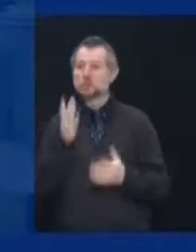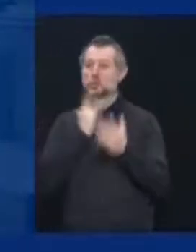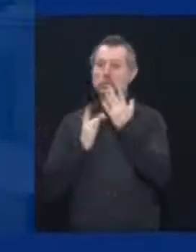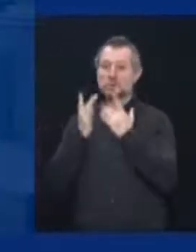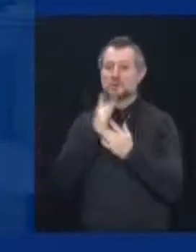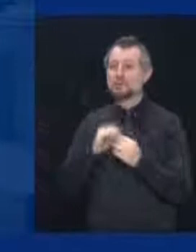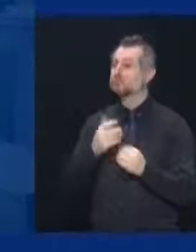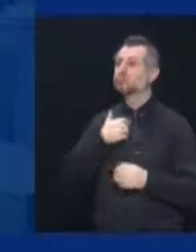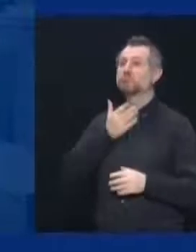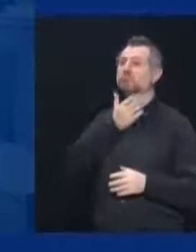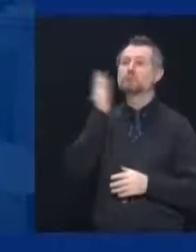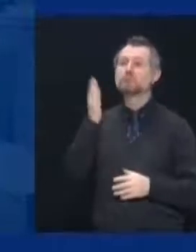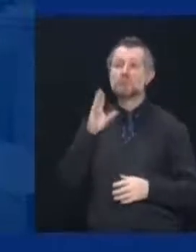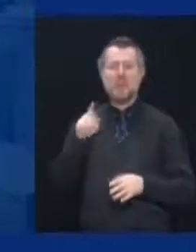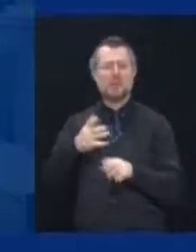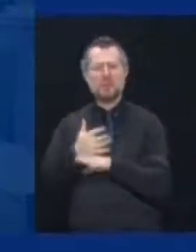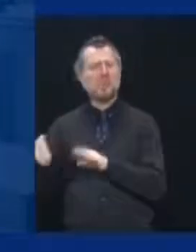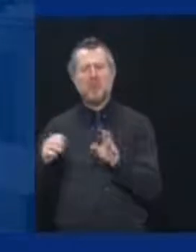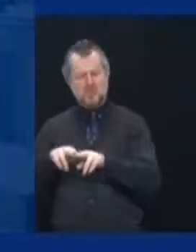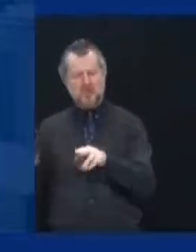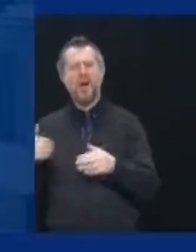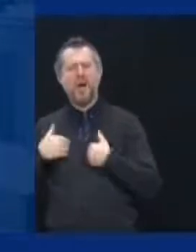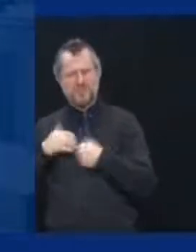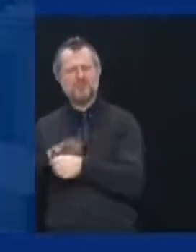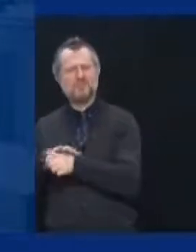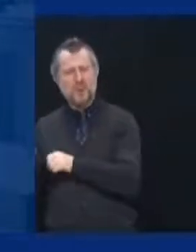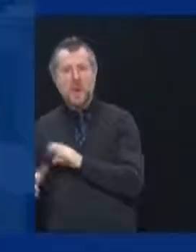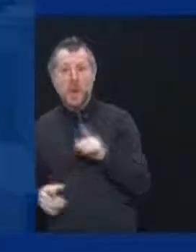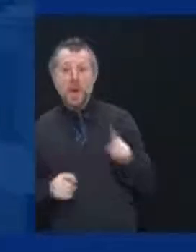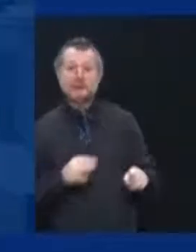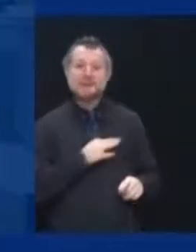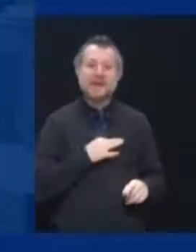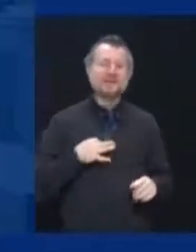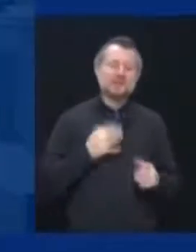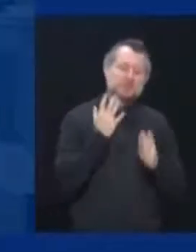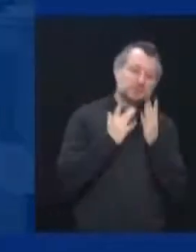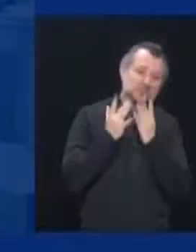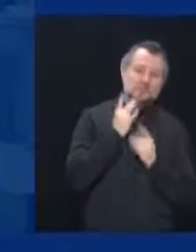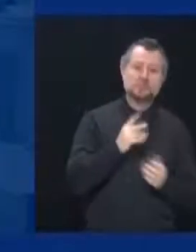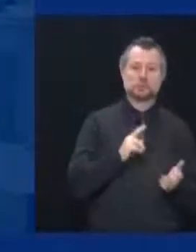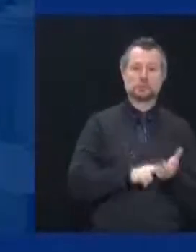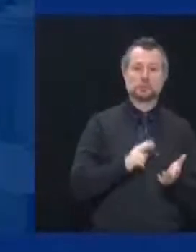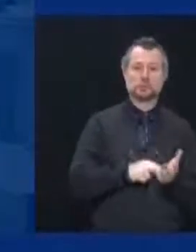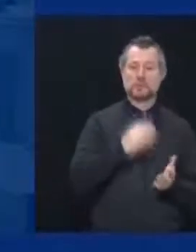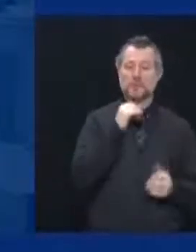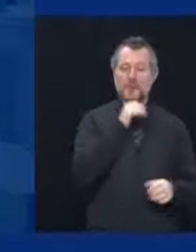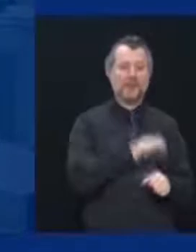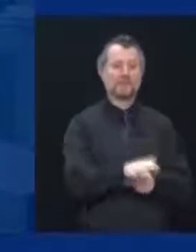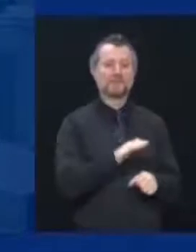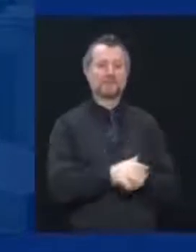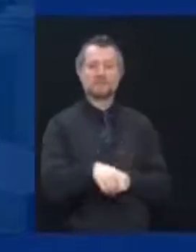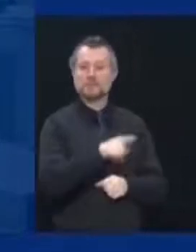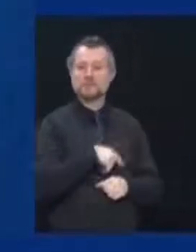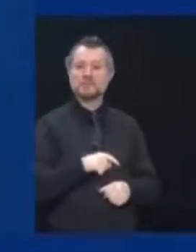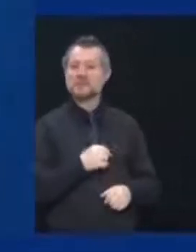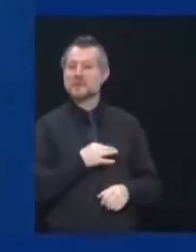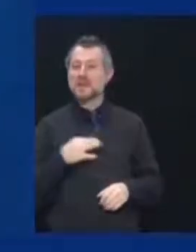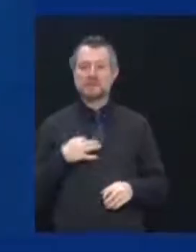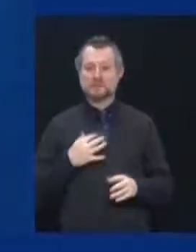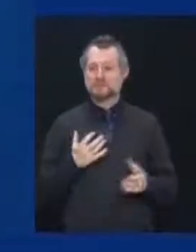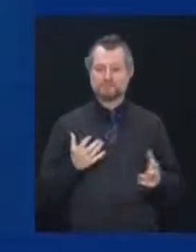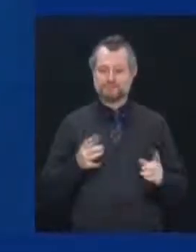out of beds. The hospitals are saying we're running out of staff because the staff is getting